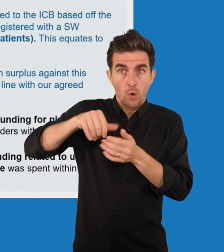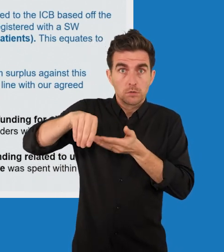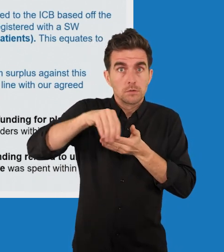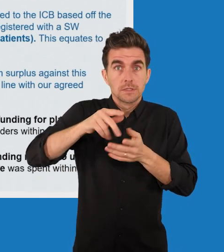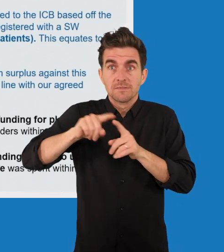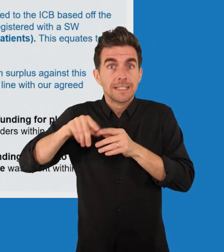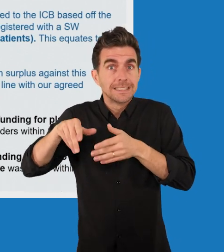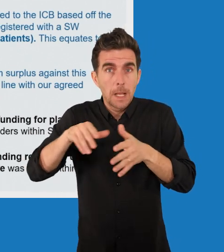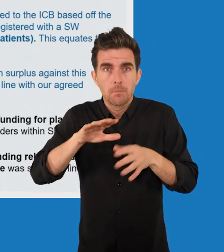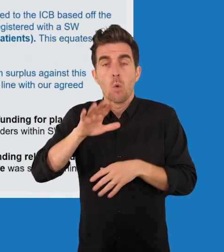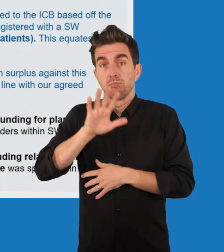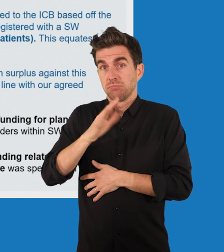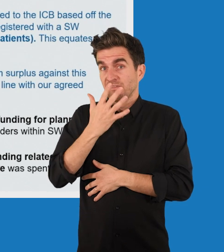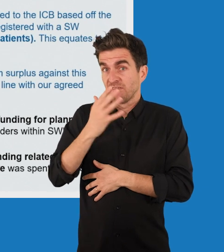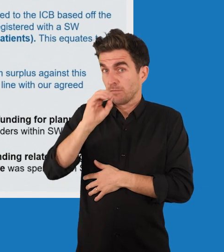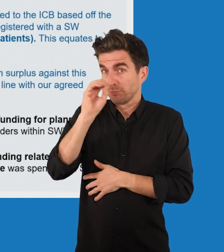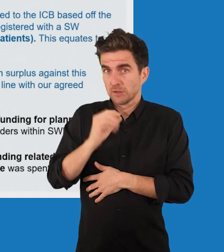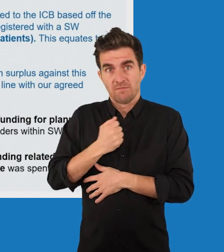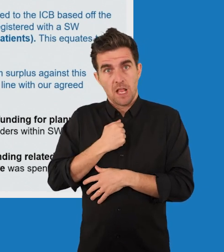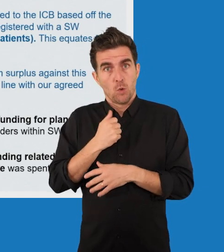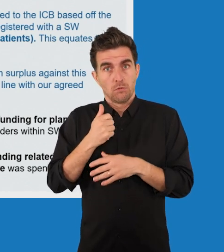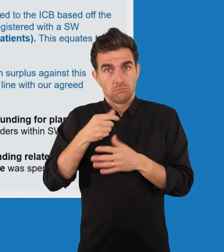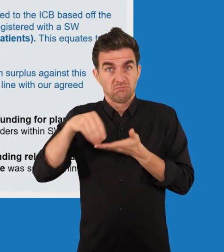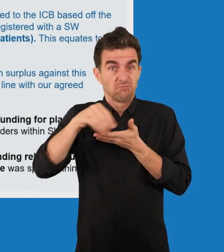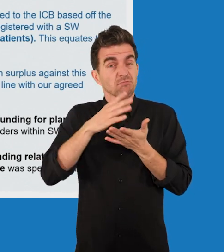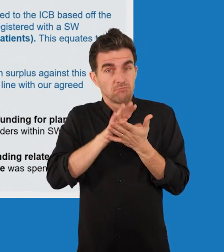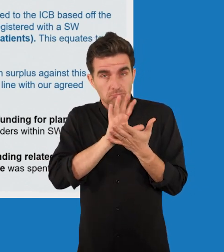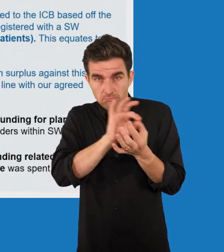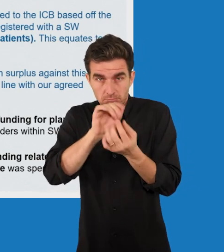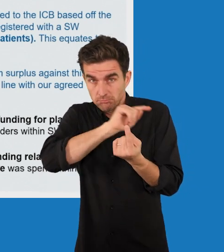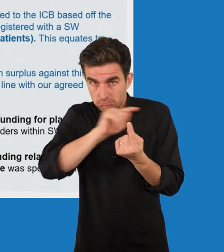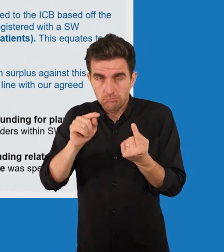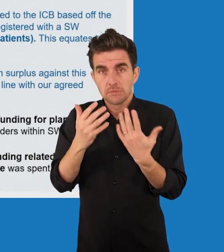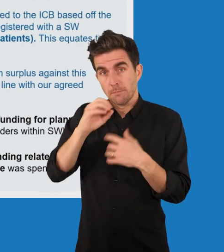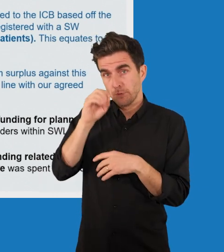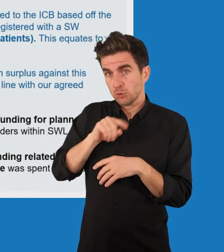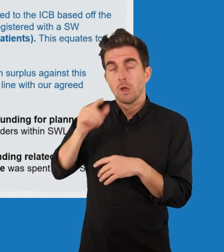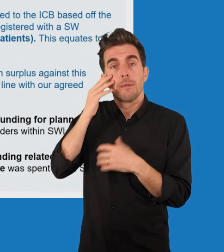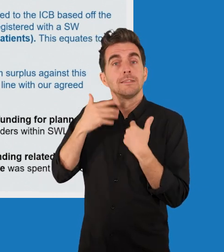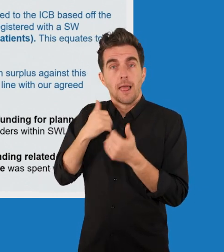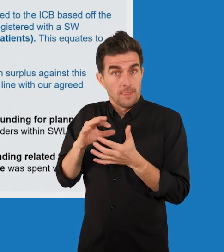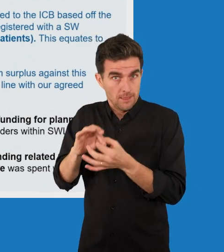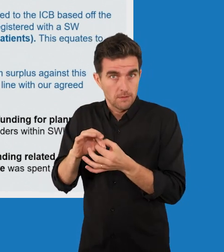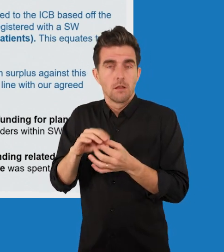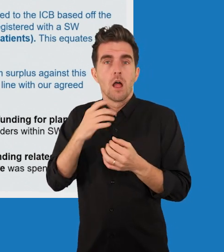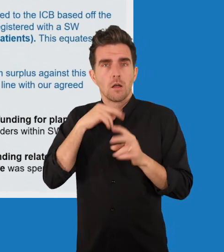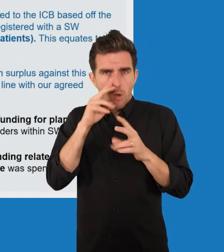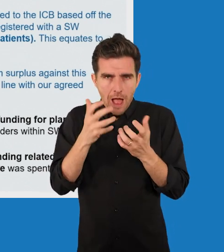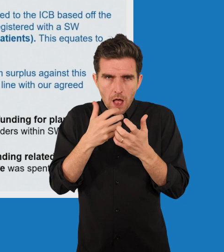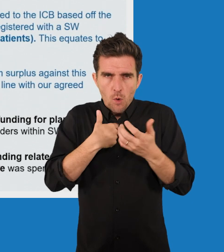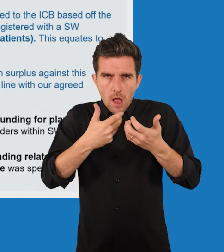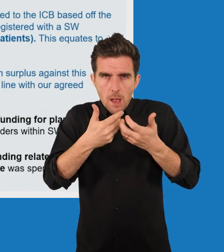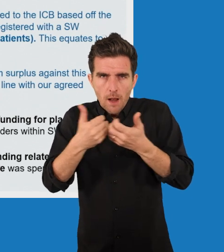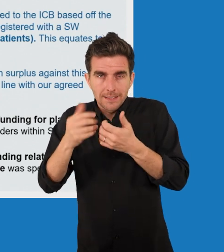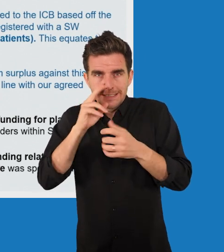system. Of that, about 55% of it was spent with our acute partners and around 10% with our mental health partners. If